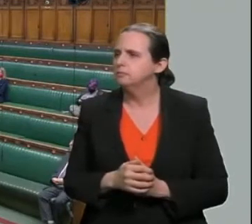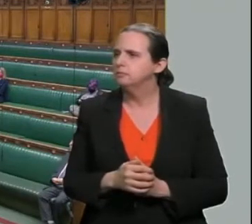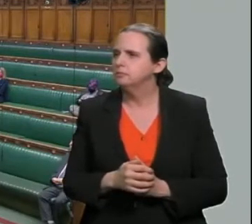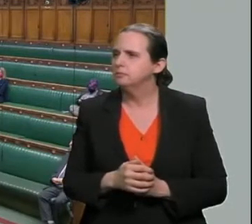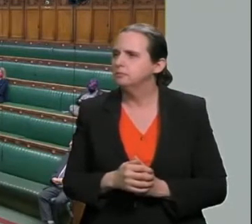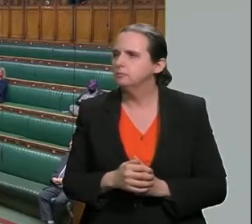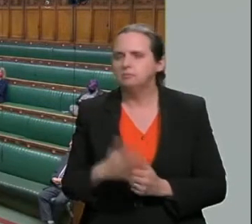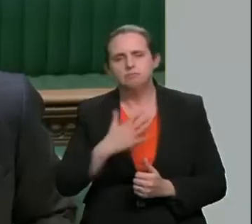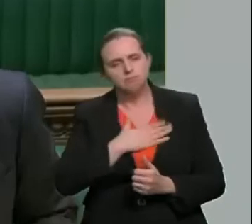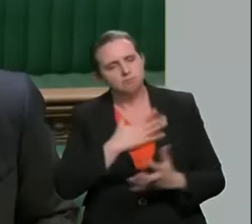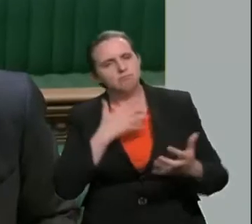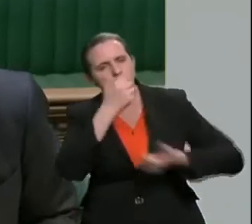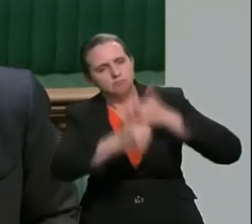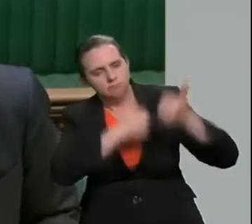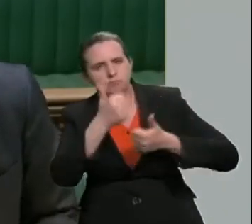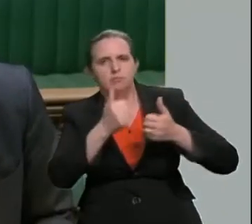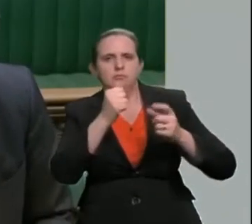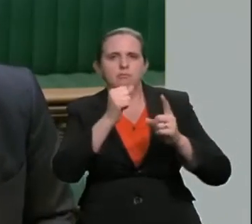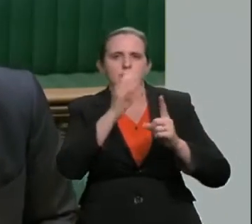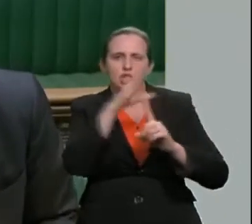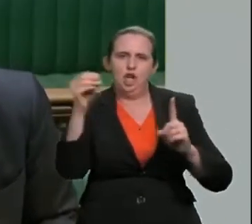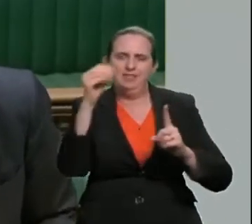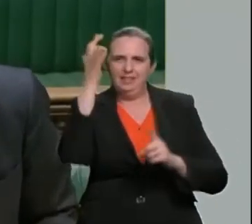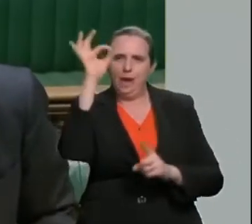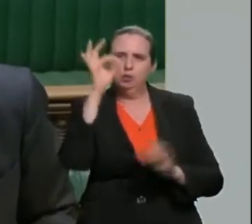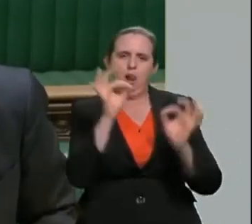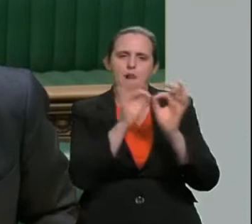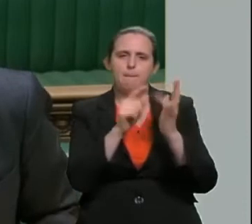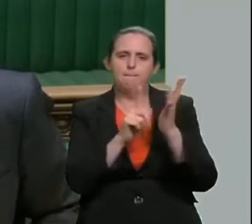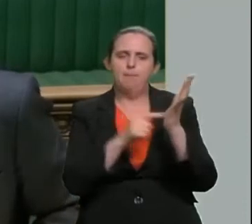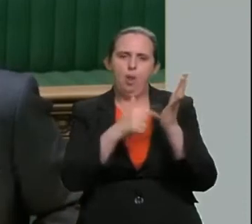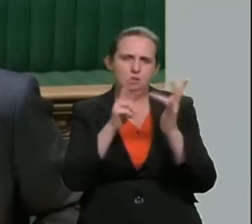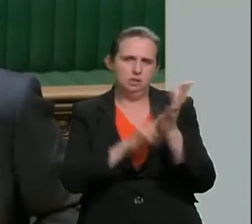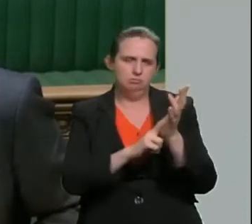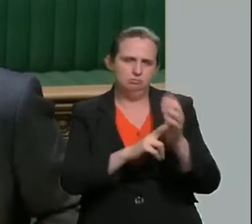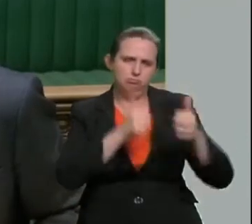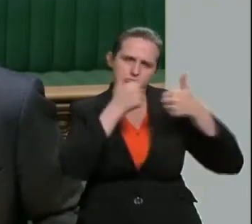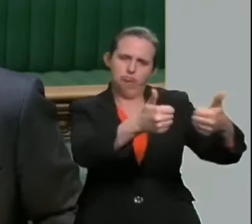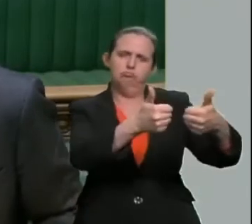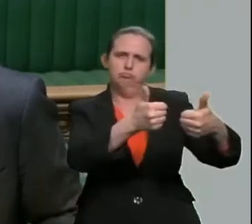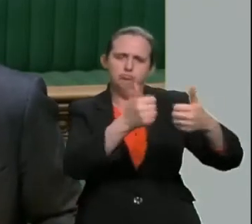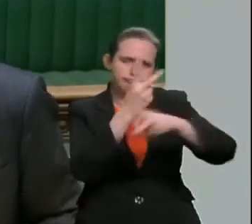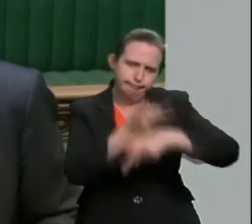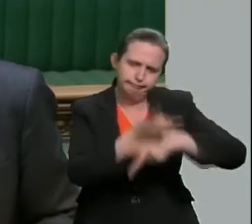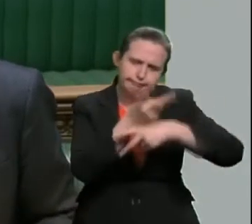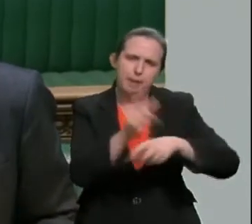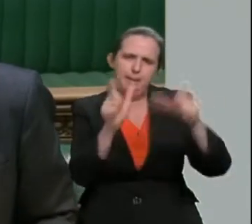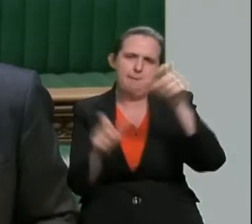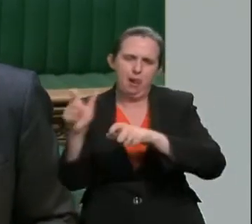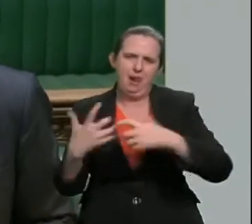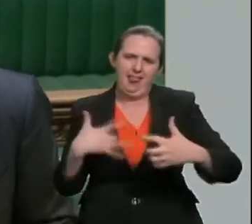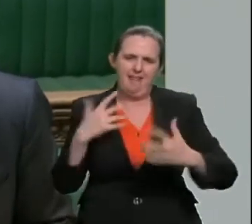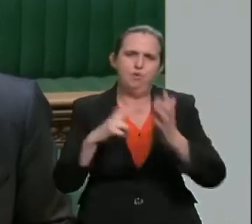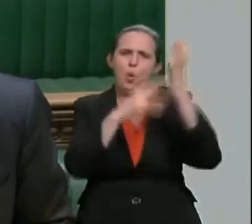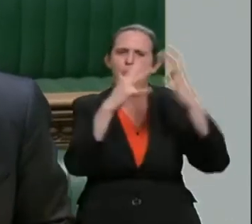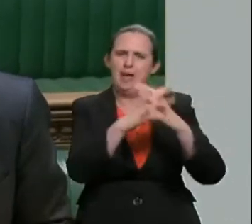the great Conservative-controlled Council of Bolton for everything they're doing and continue to do throughout this pandemic to look after the people of Bolton.